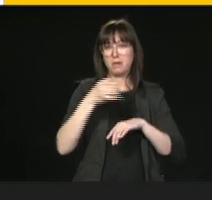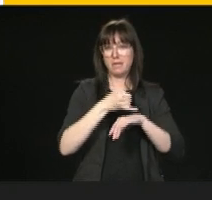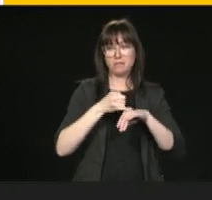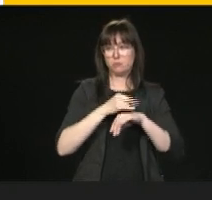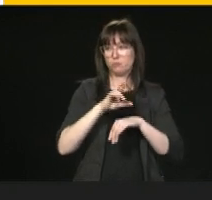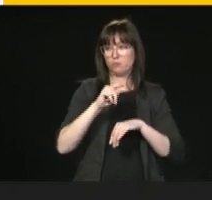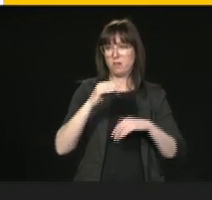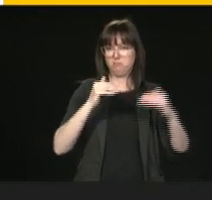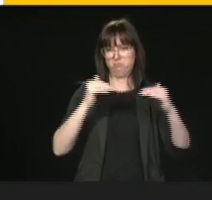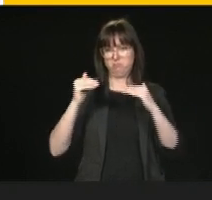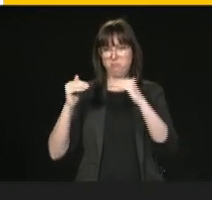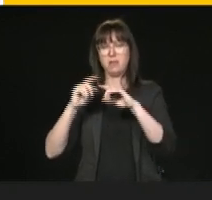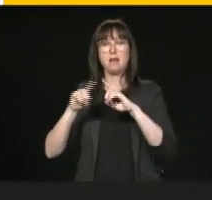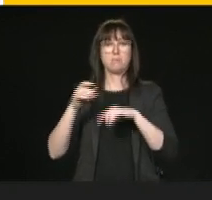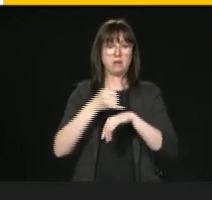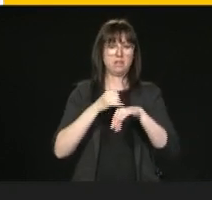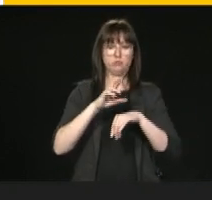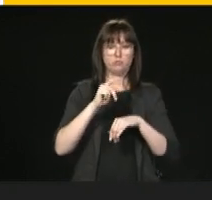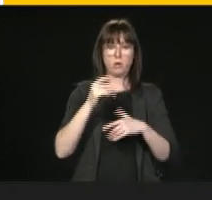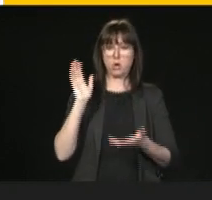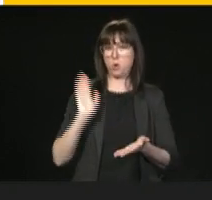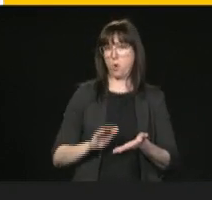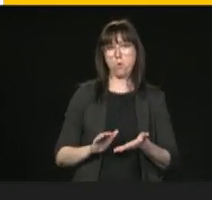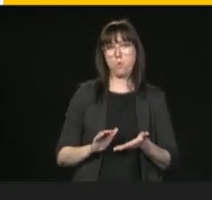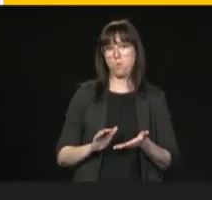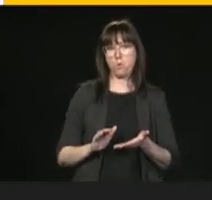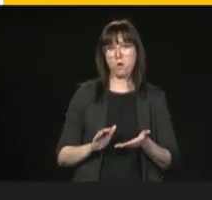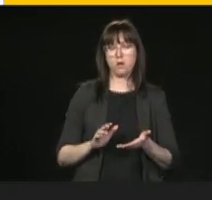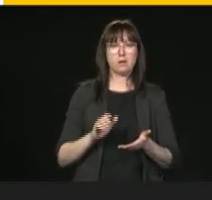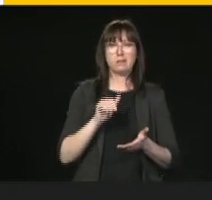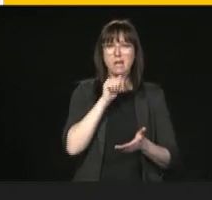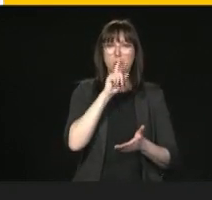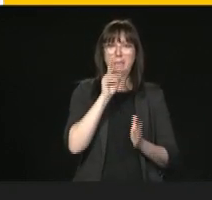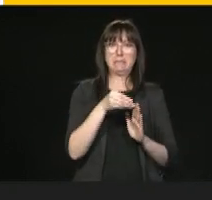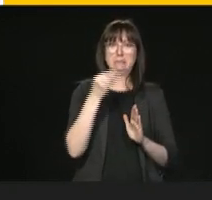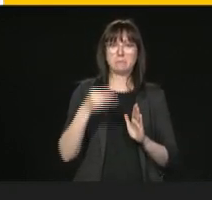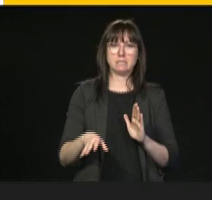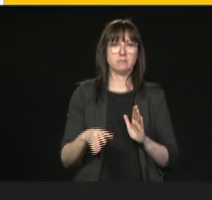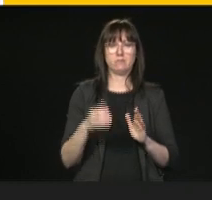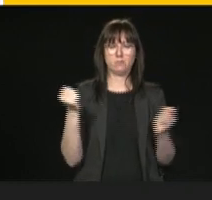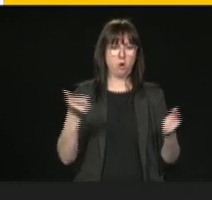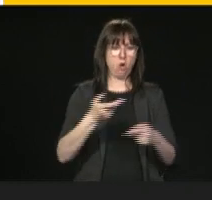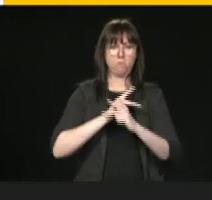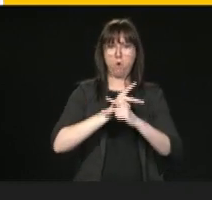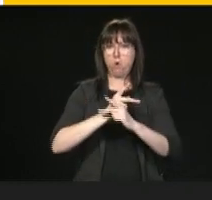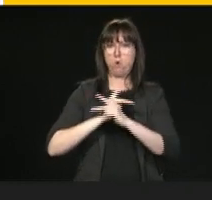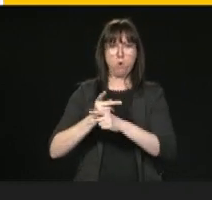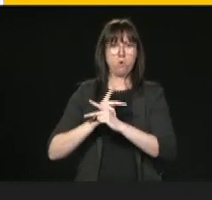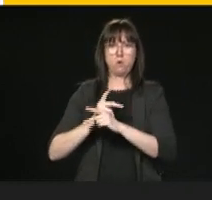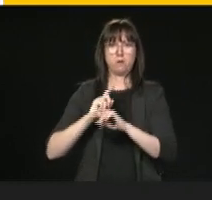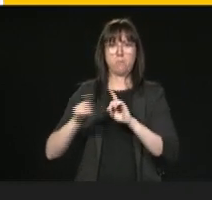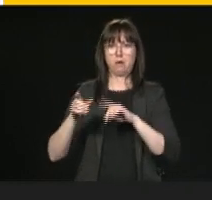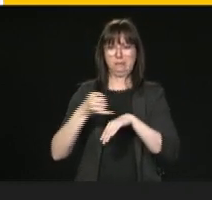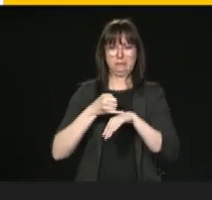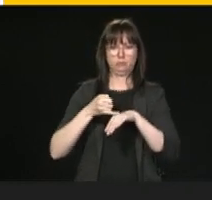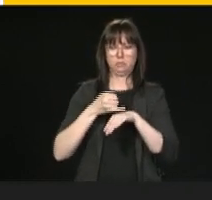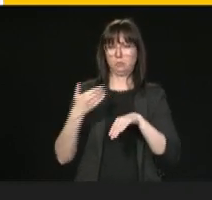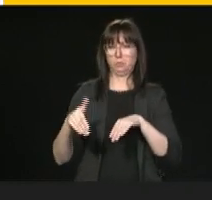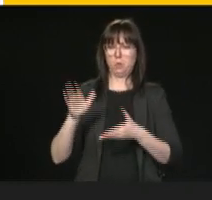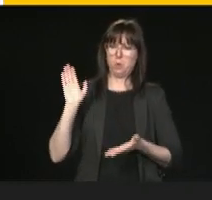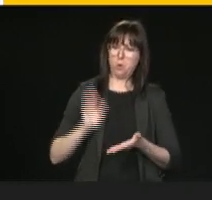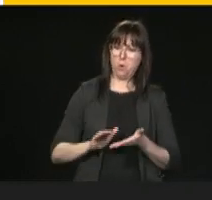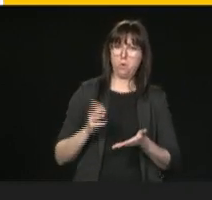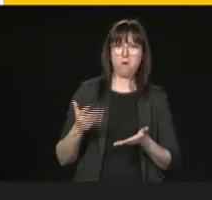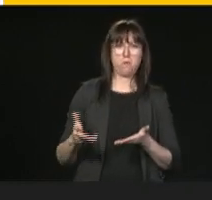None of this is expensive financing. Everybody's borrowing very inexpensively at this stage. So I don't really think the cost